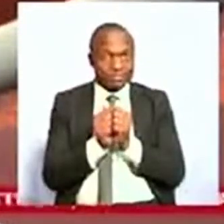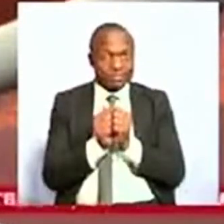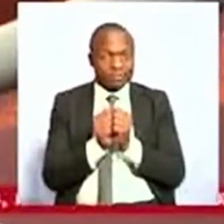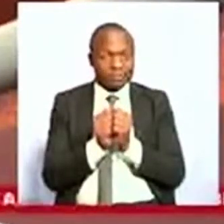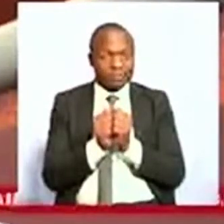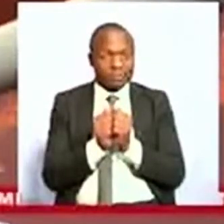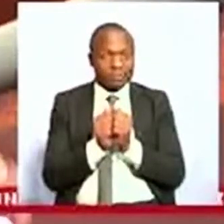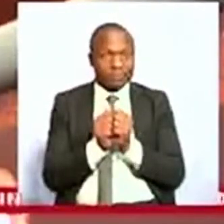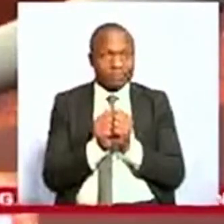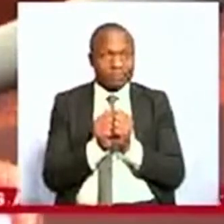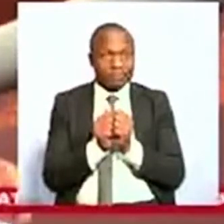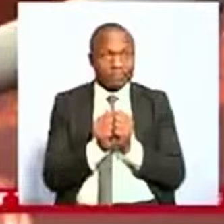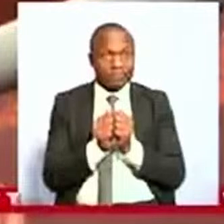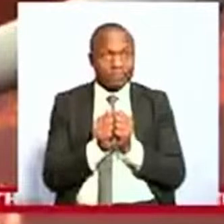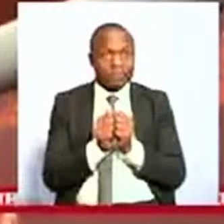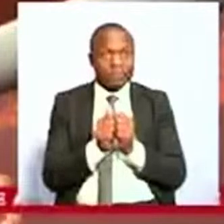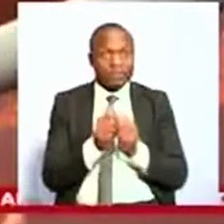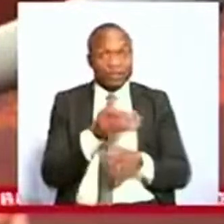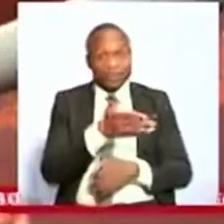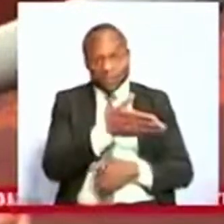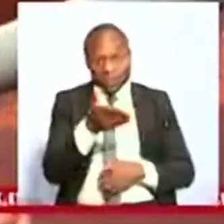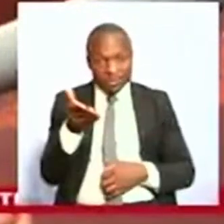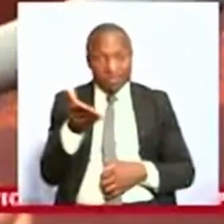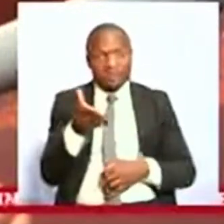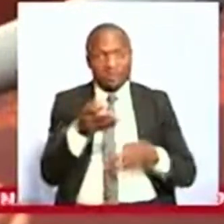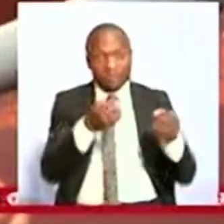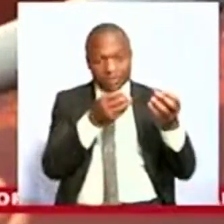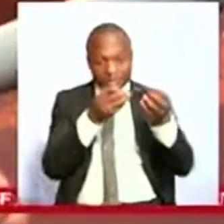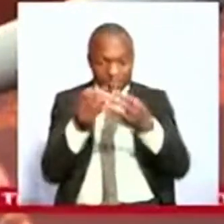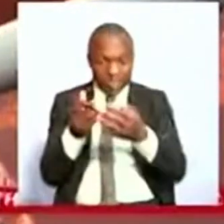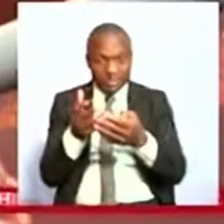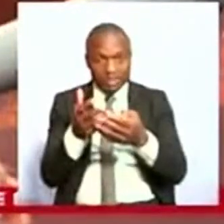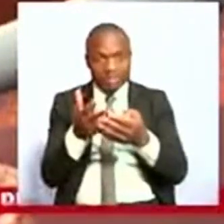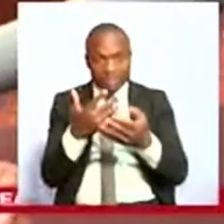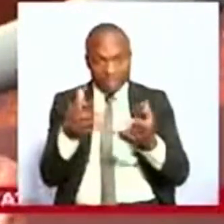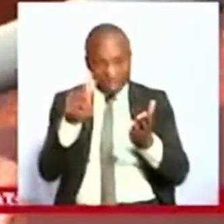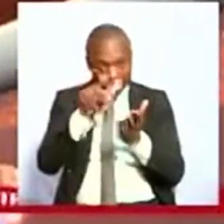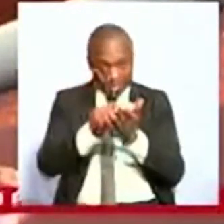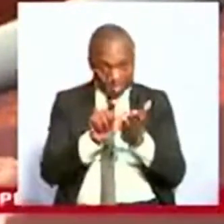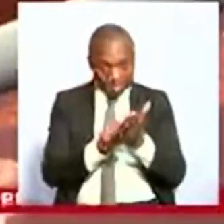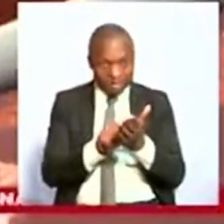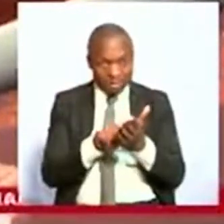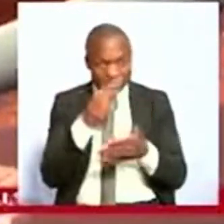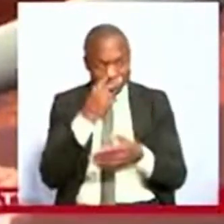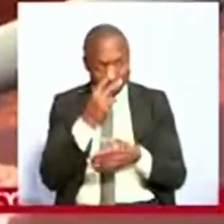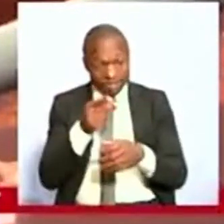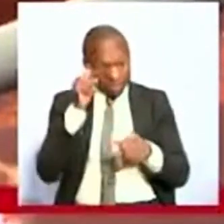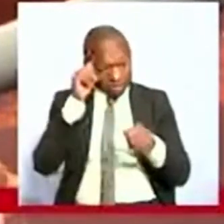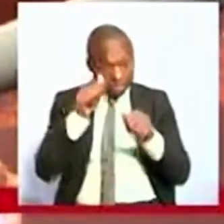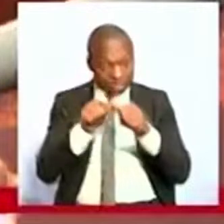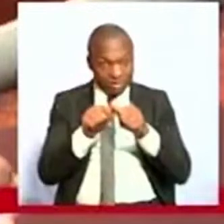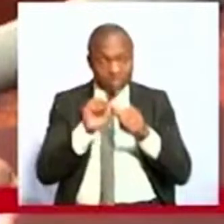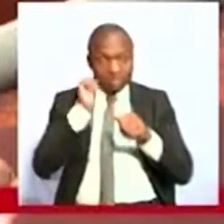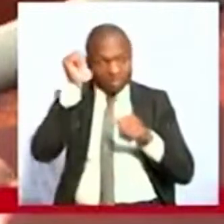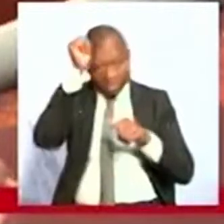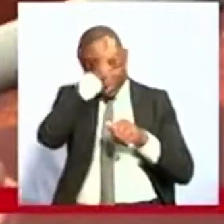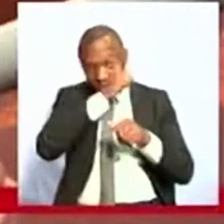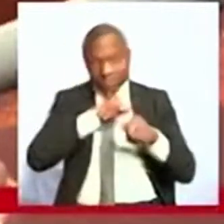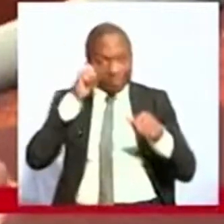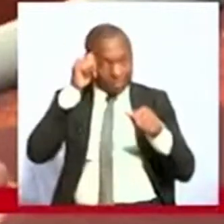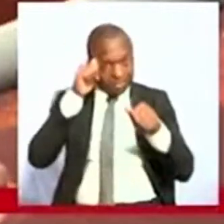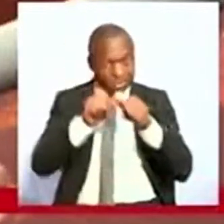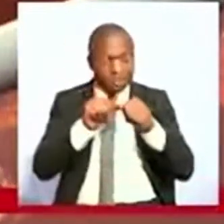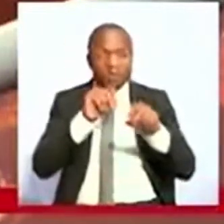pertinent derogations in their national law. We also considered the protocol to the African Charter on Human